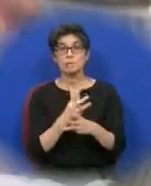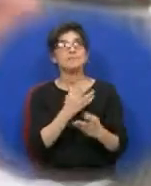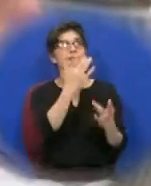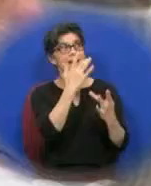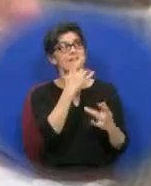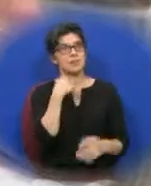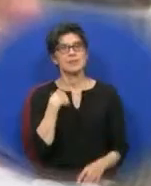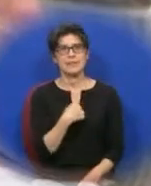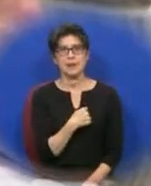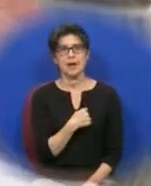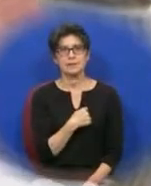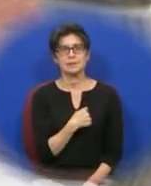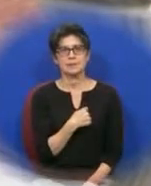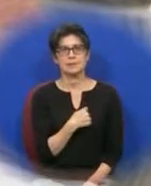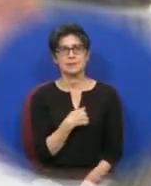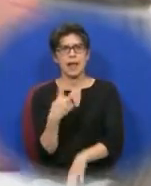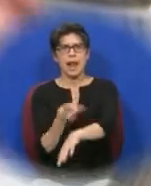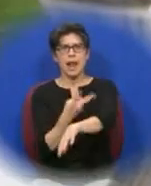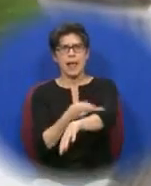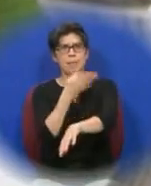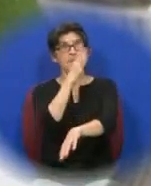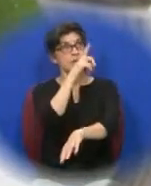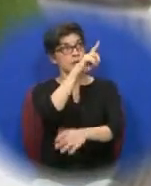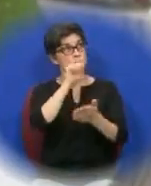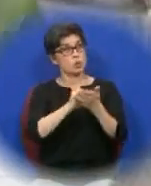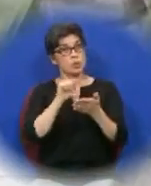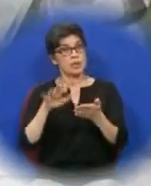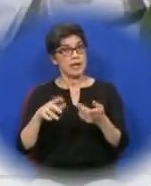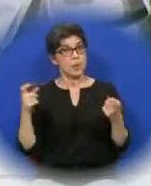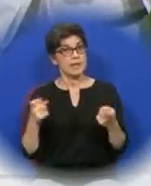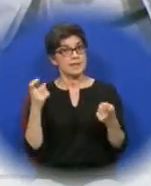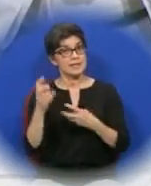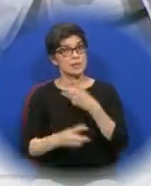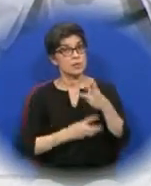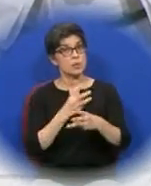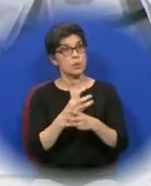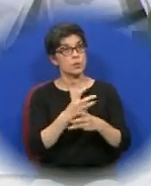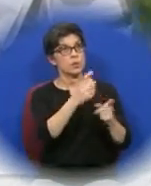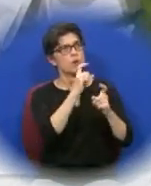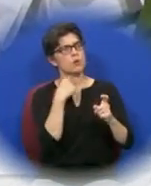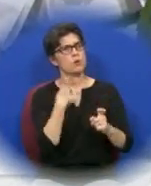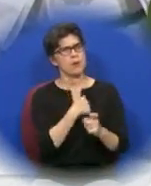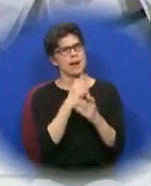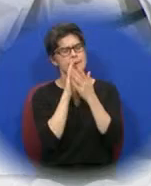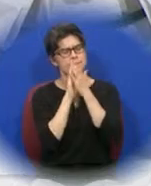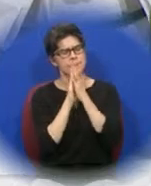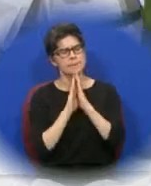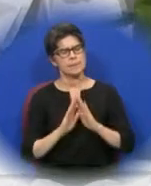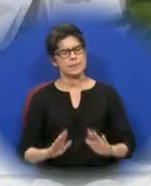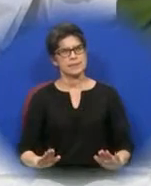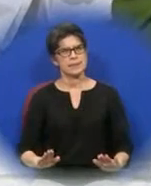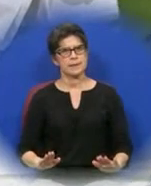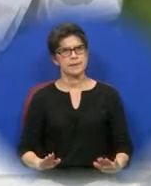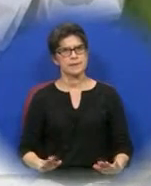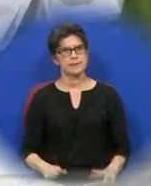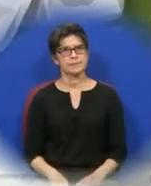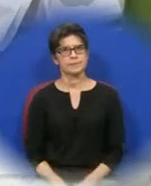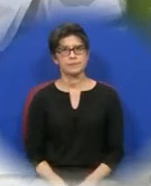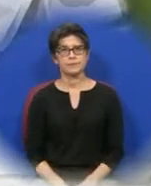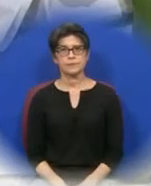world. Have mercy on us. Lamb of God, you take away the sins of the world. Grant us peace.